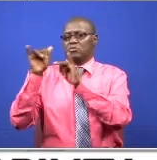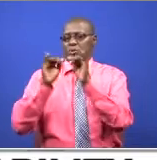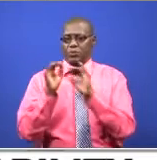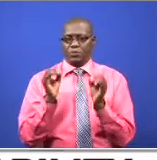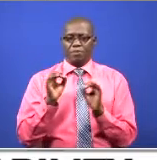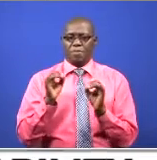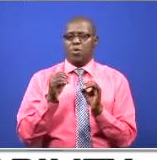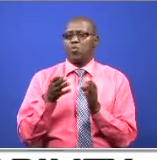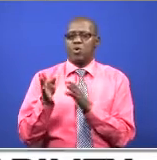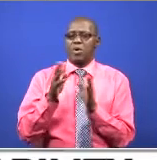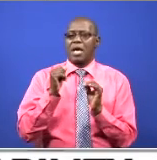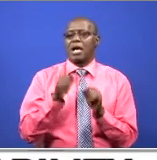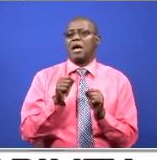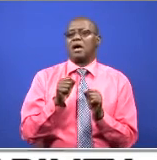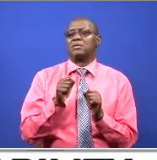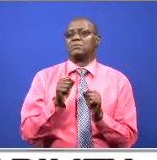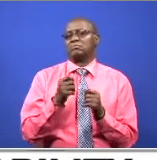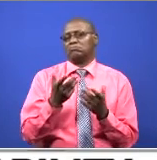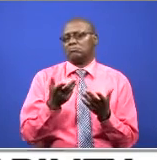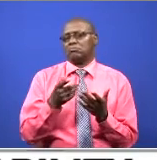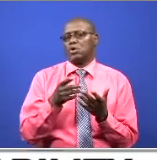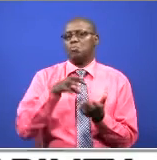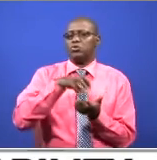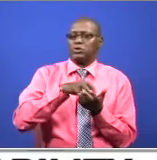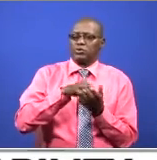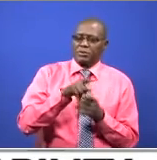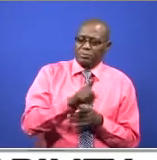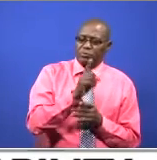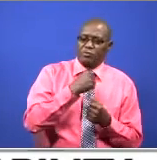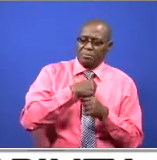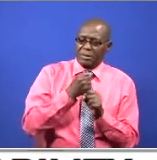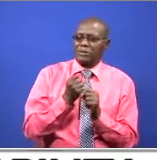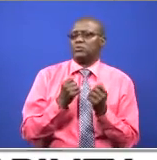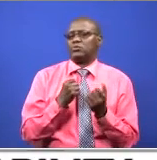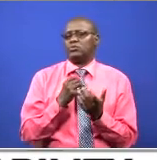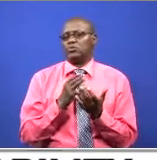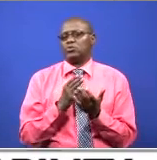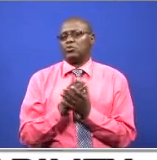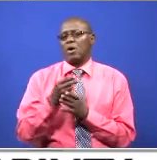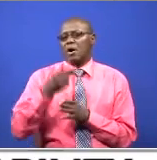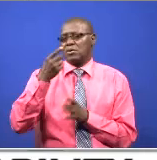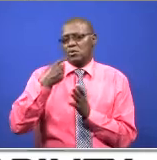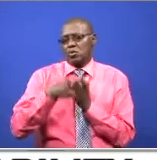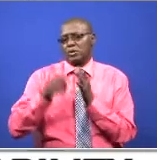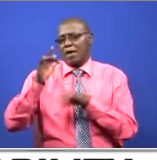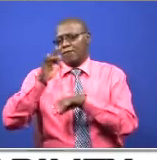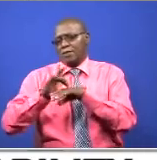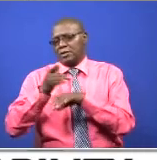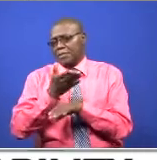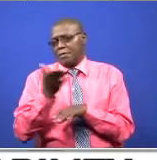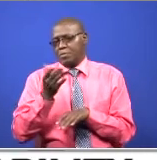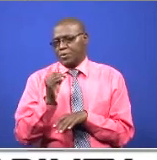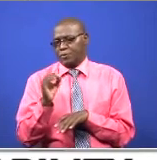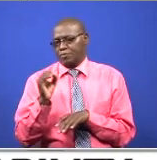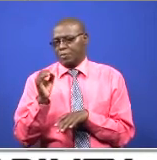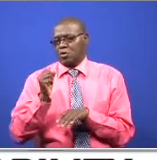they can position themselves to ensure that, for example, high cost of living does not affect them, a situation like the COVID-19 pandemic